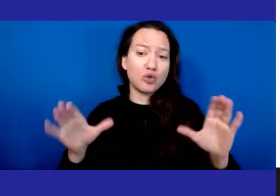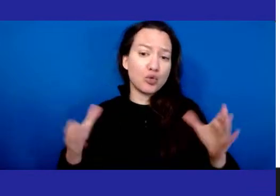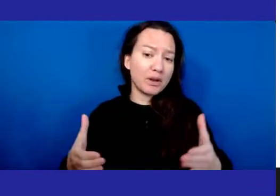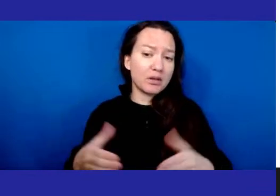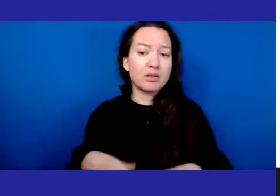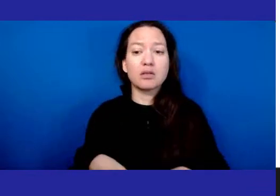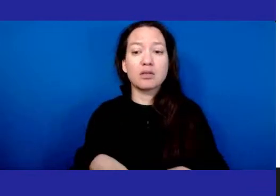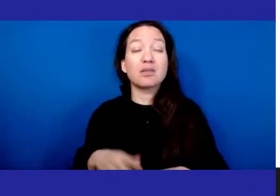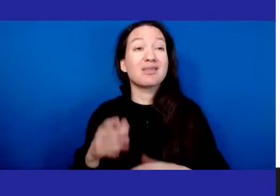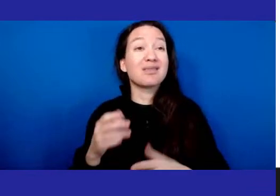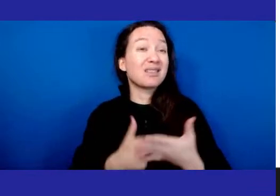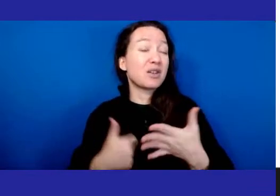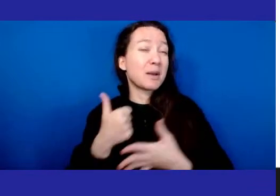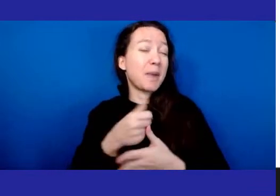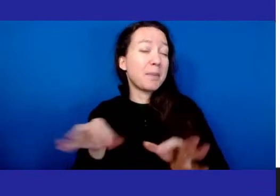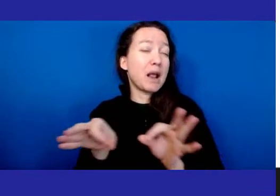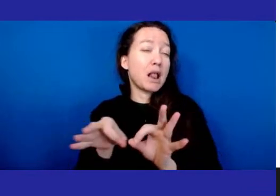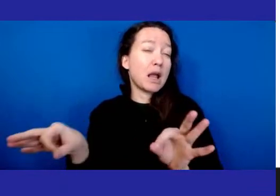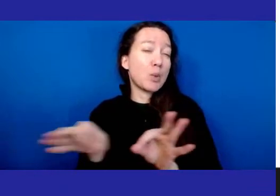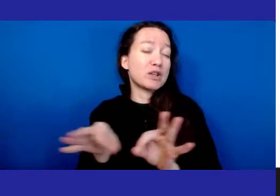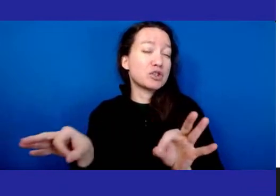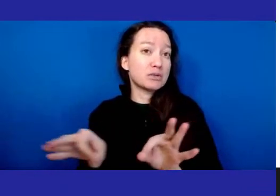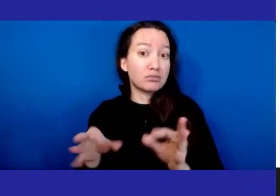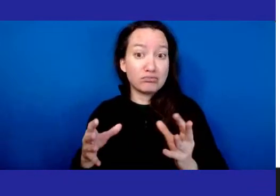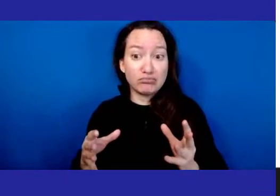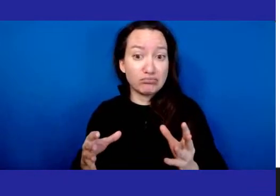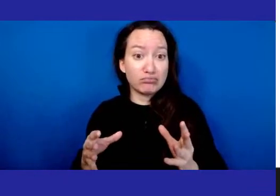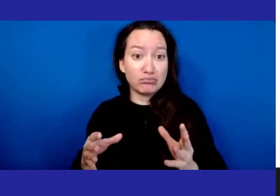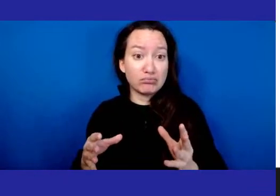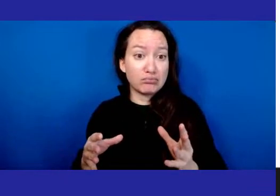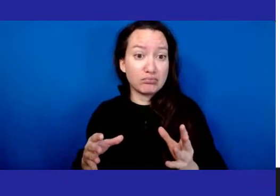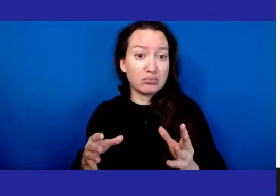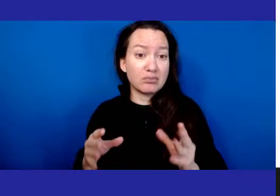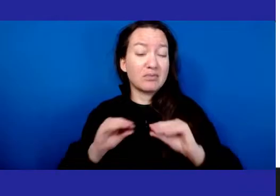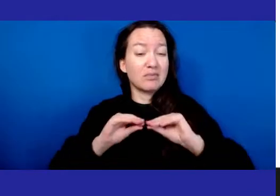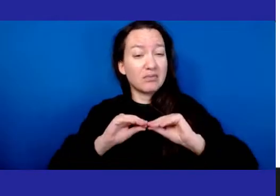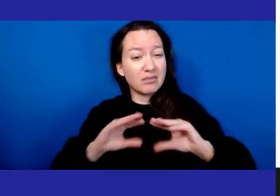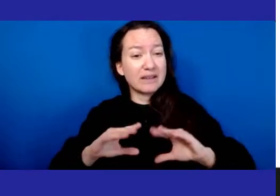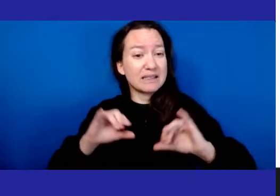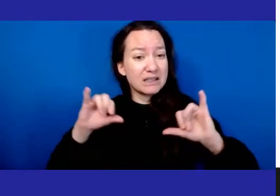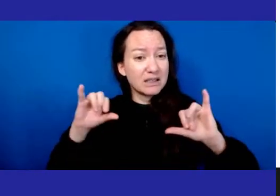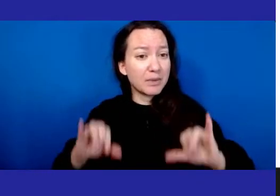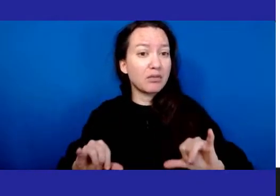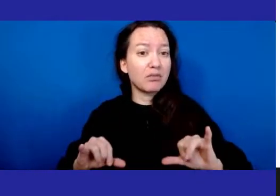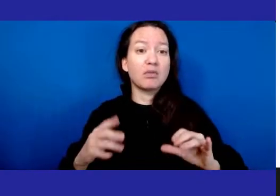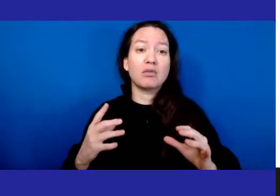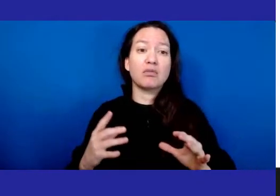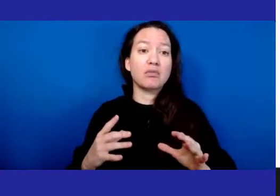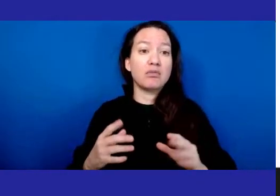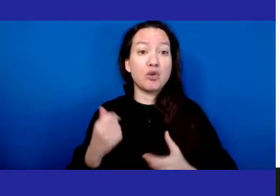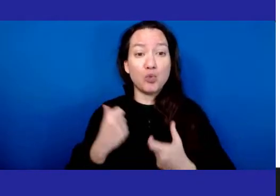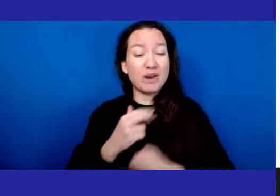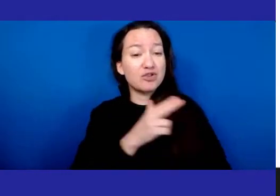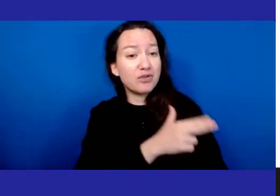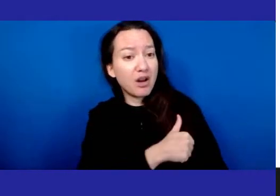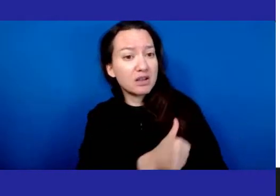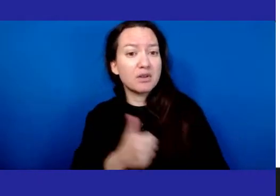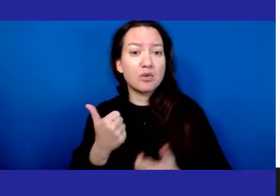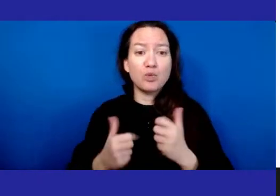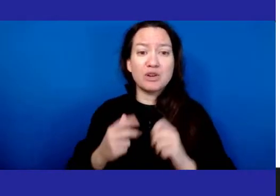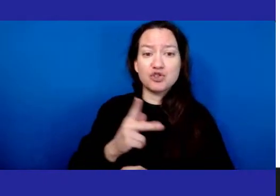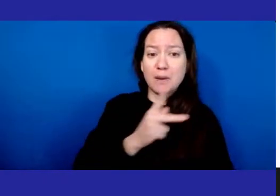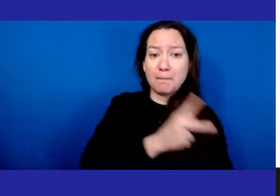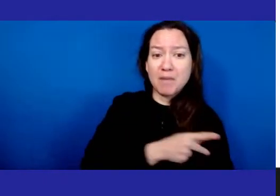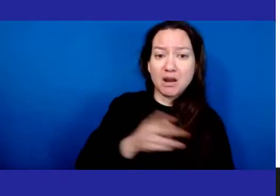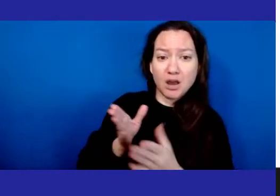Their primary language is, very disparate across our system. We're doing which hospital has which patient population,